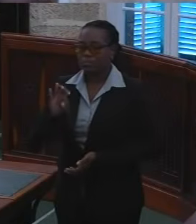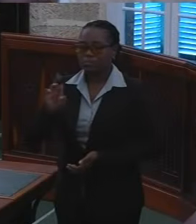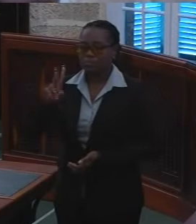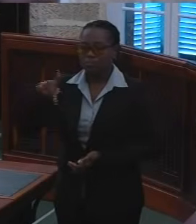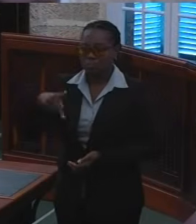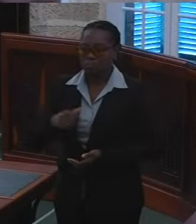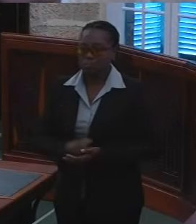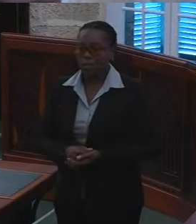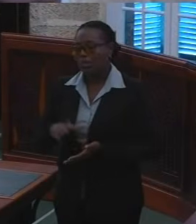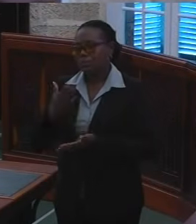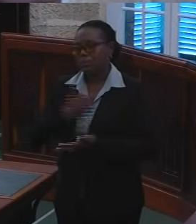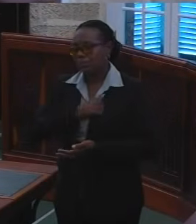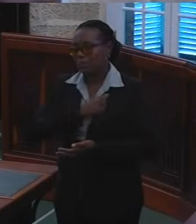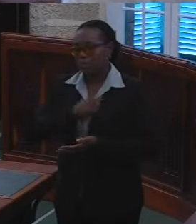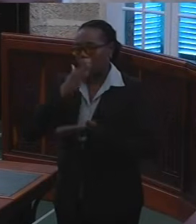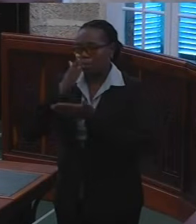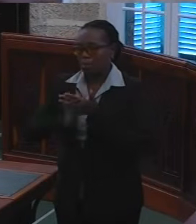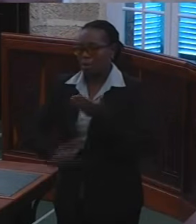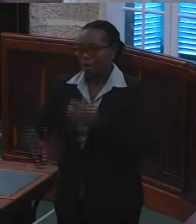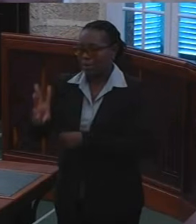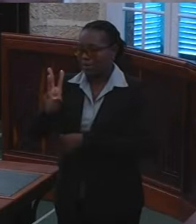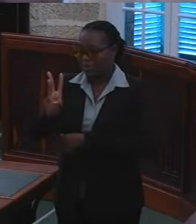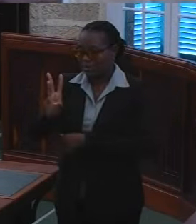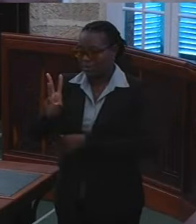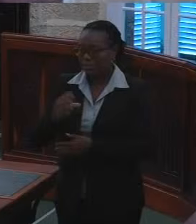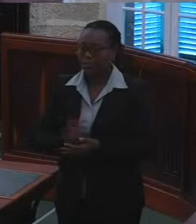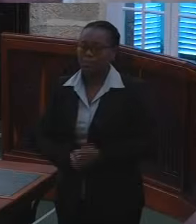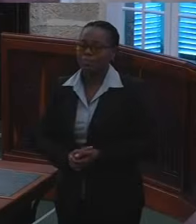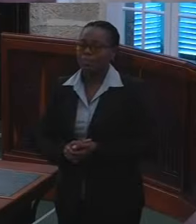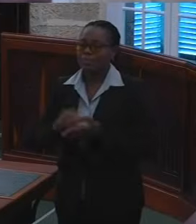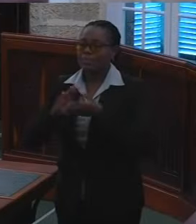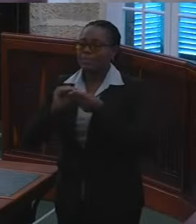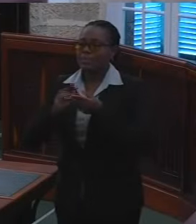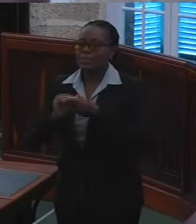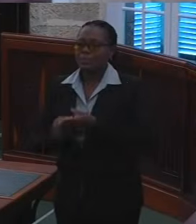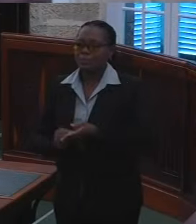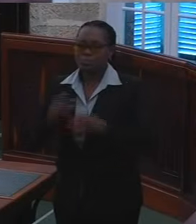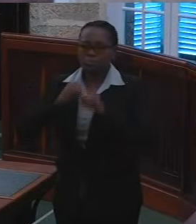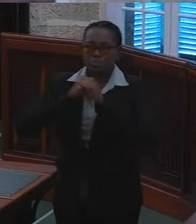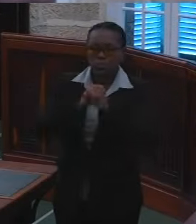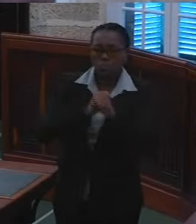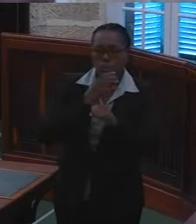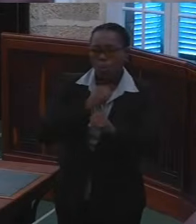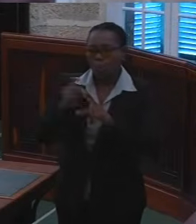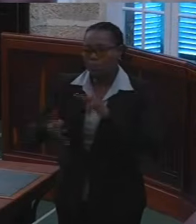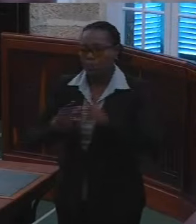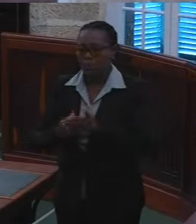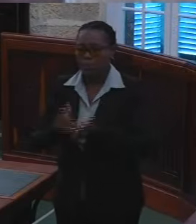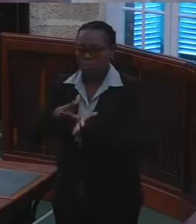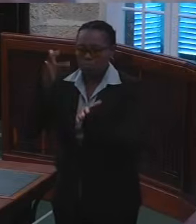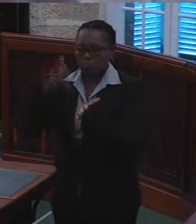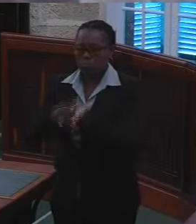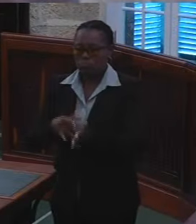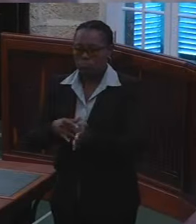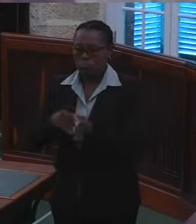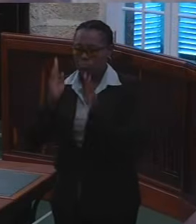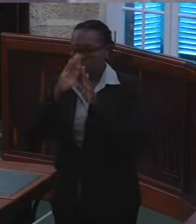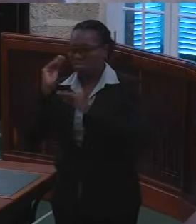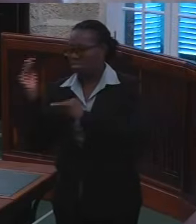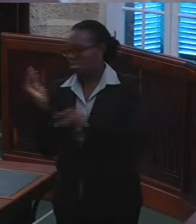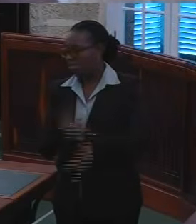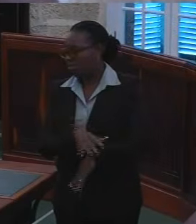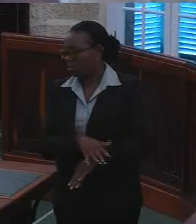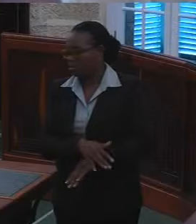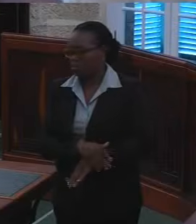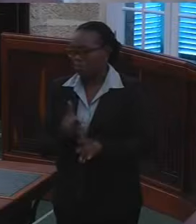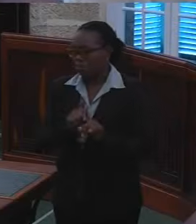Part 6 deals with the protection of older persons from abuse, neglect, abandonment,